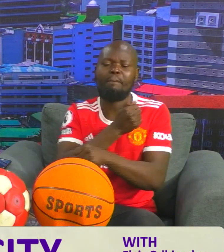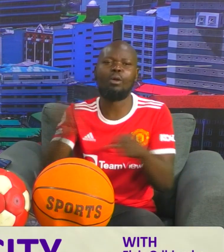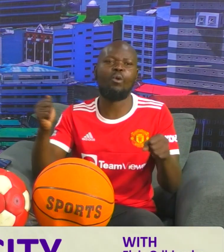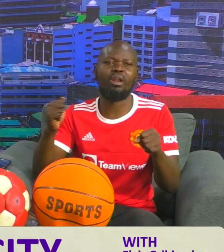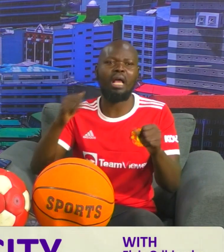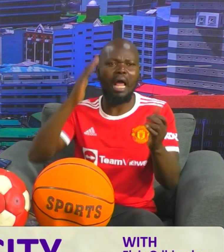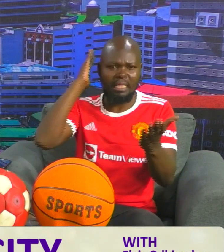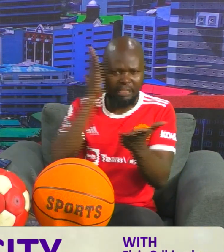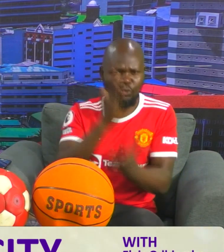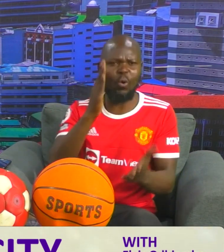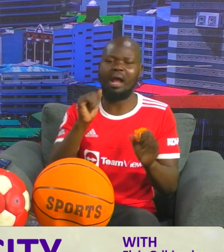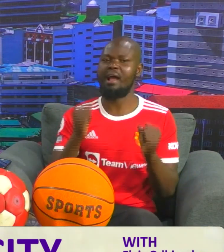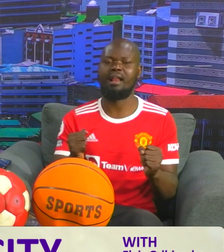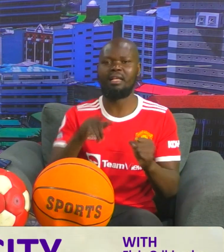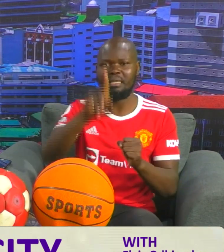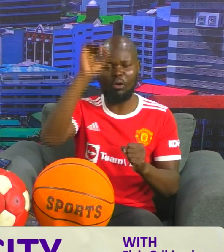Share with us your comments